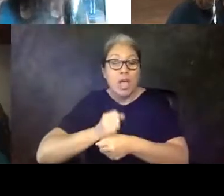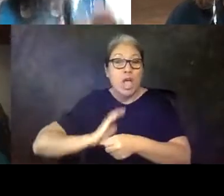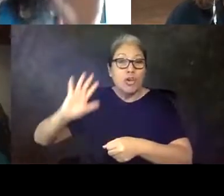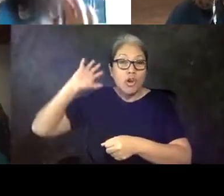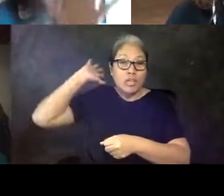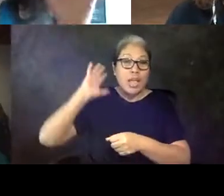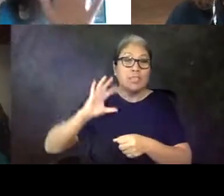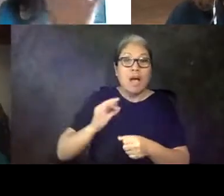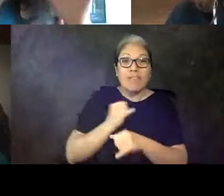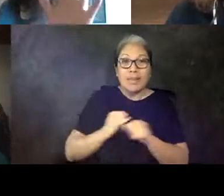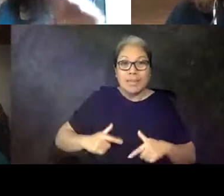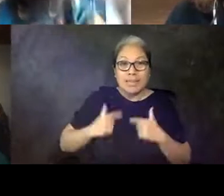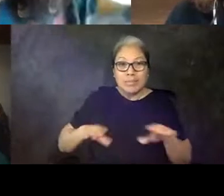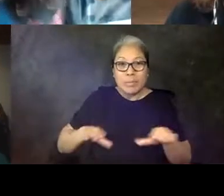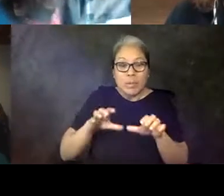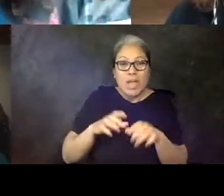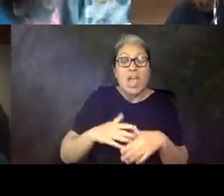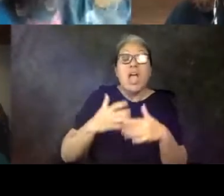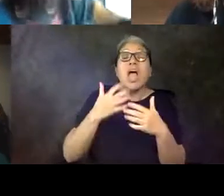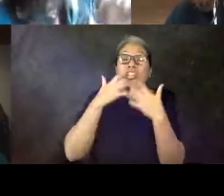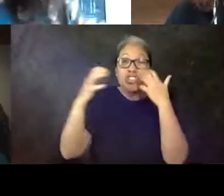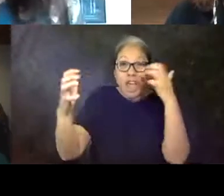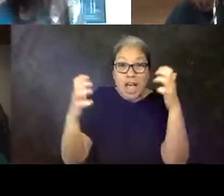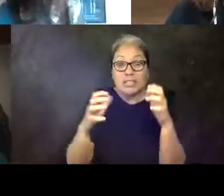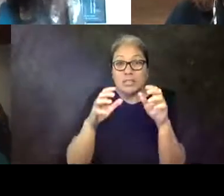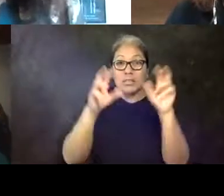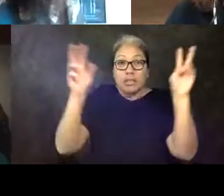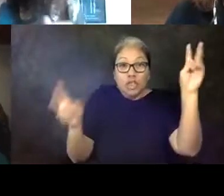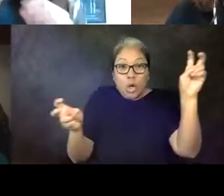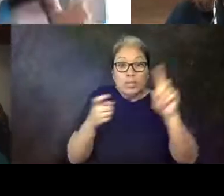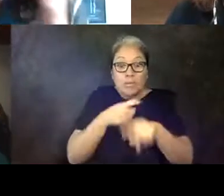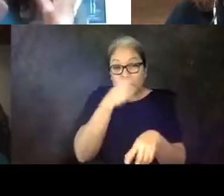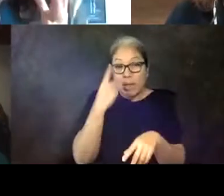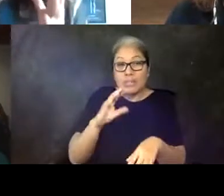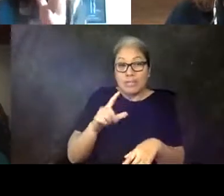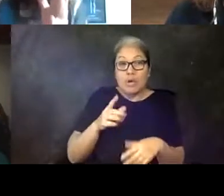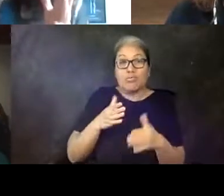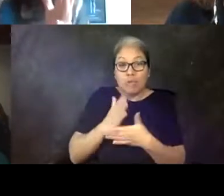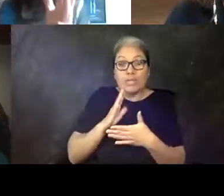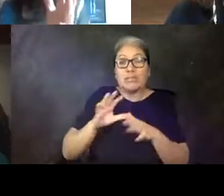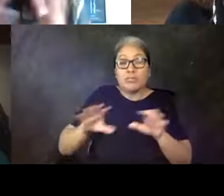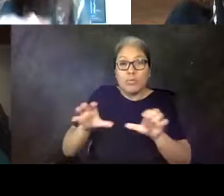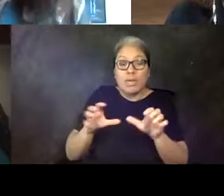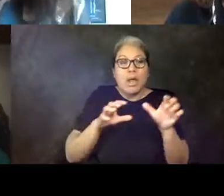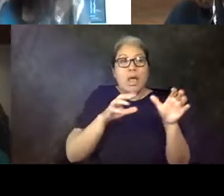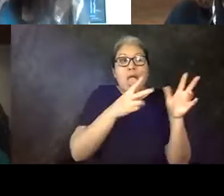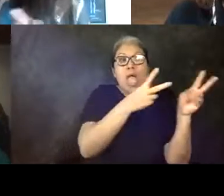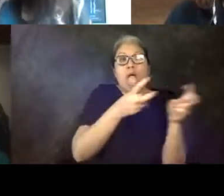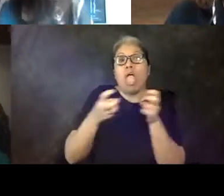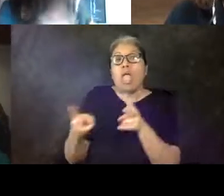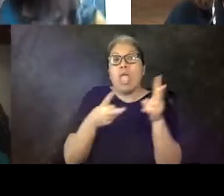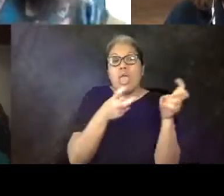movement, actual chants and slogans from the Black civil rights movement, reworded, revamped,